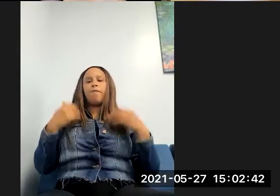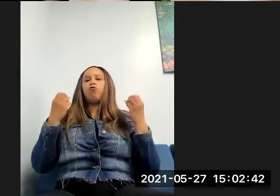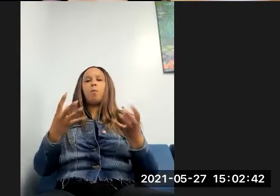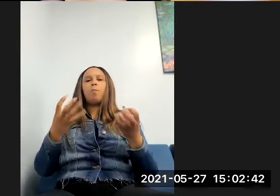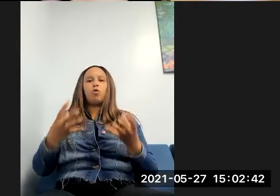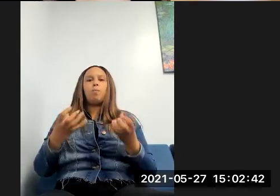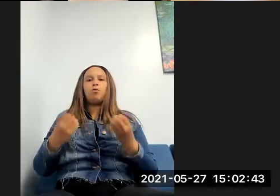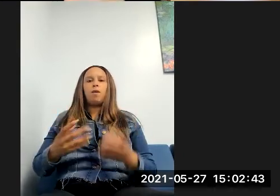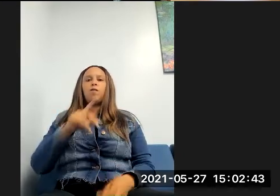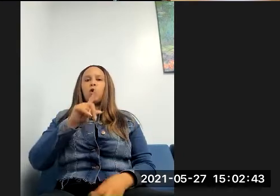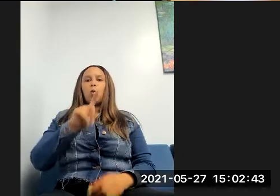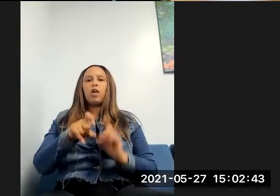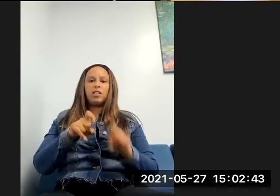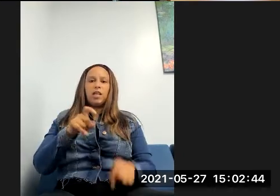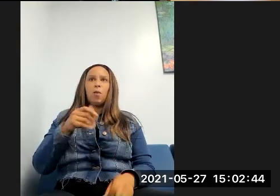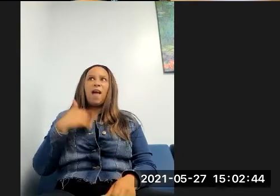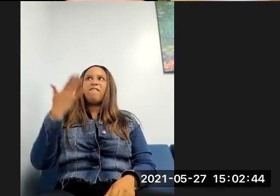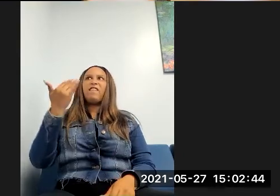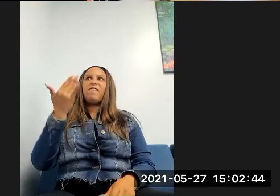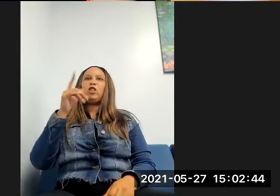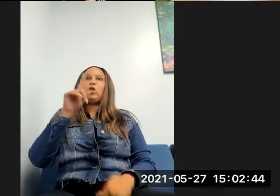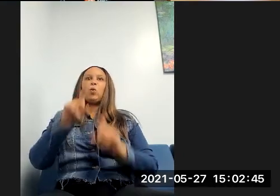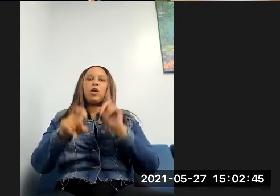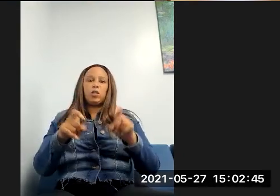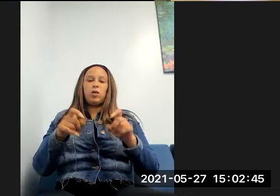15 questions, a bunch of comments in the chat area.